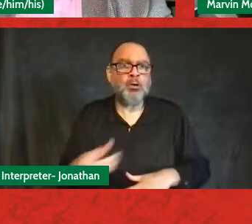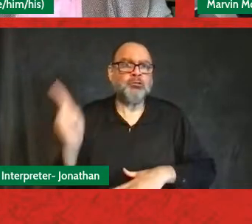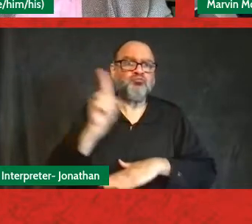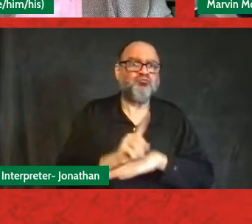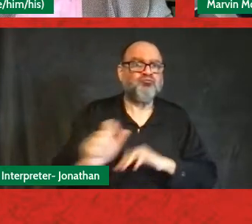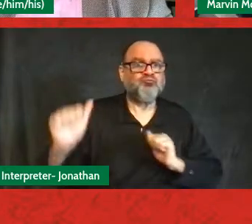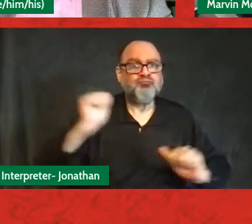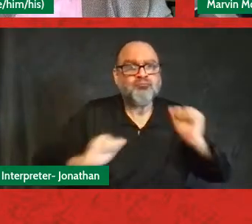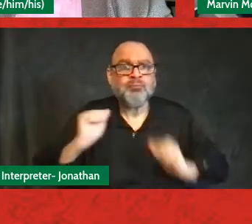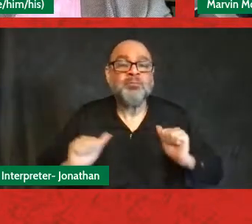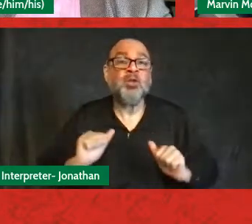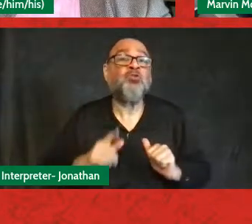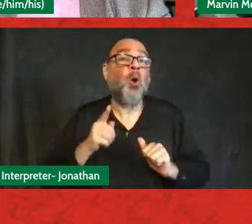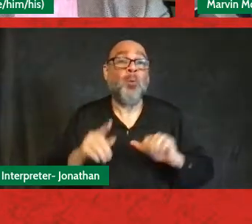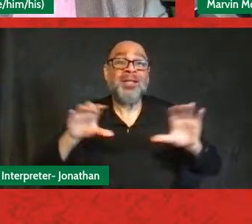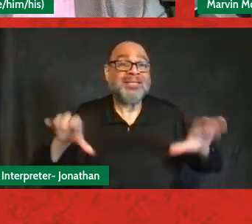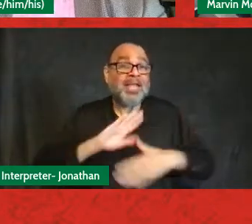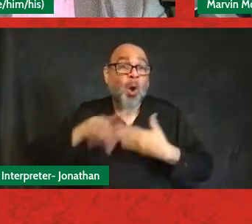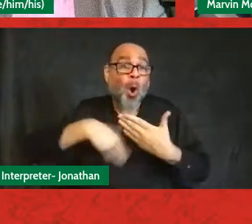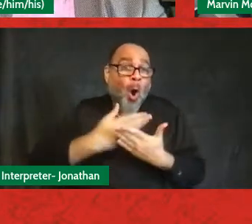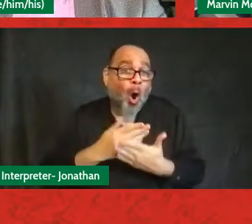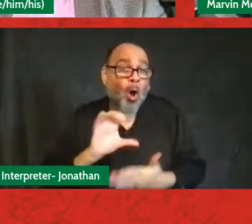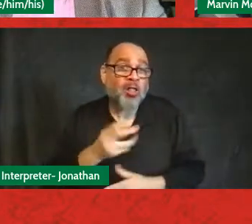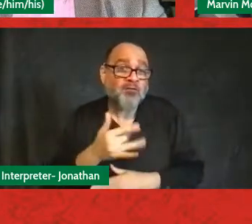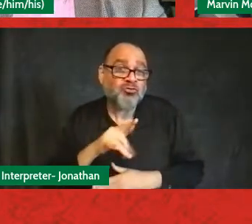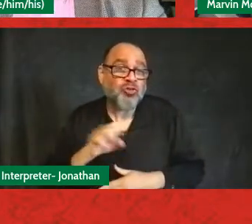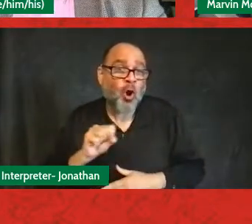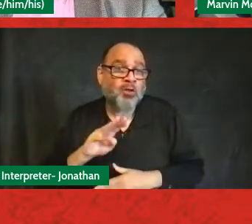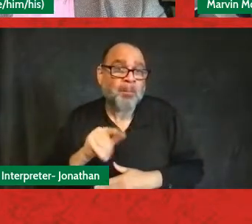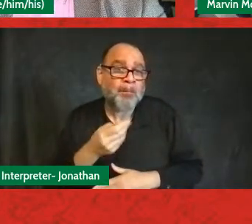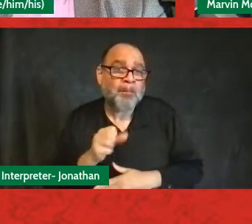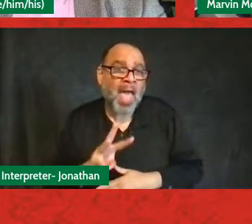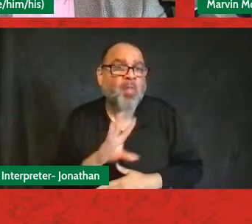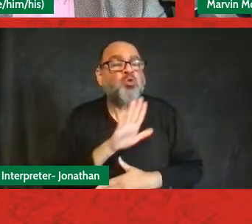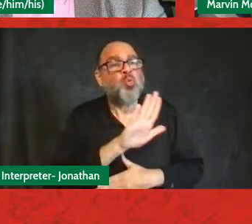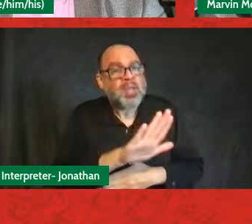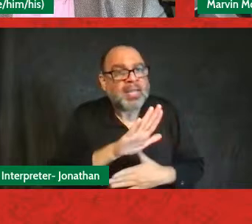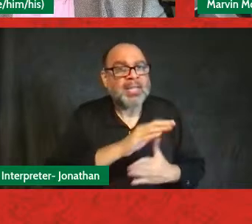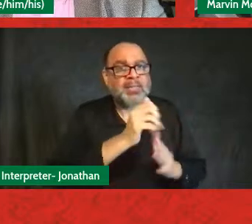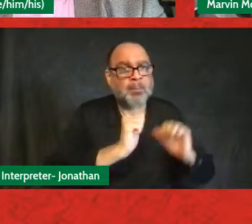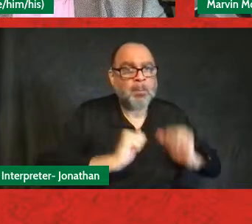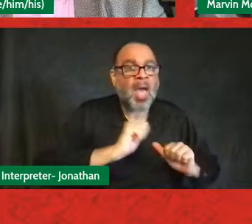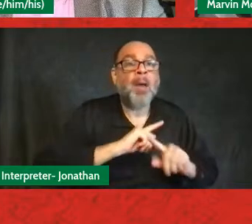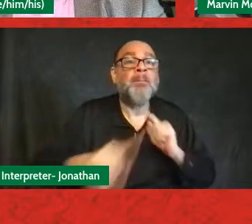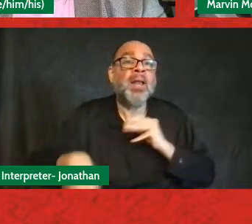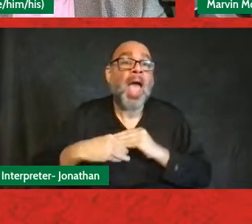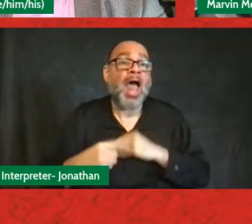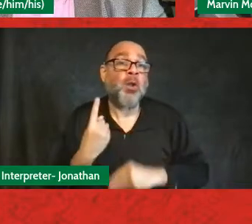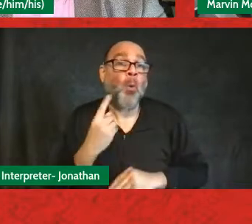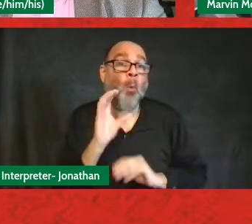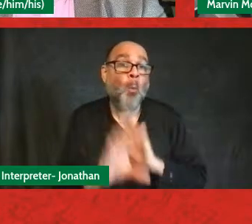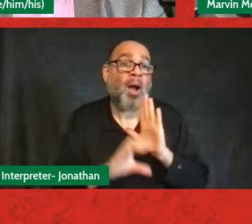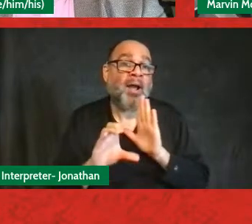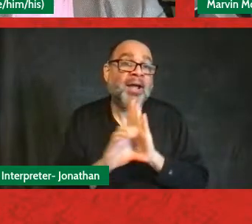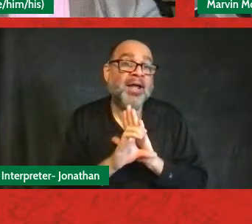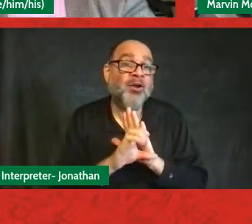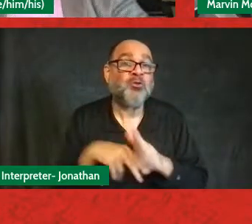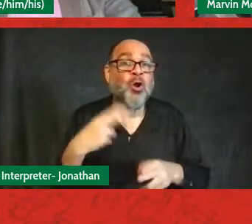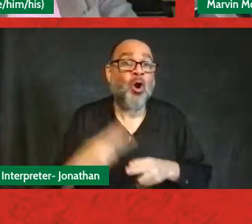did all of Charles Matthews' pieces, but what did he add to it? He added one character called Hewlett.